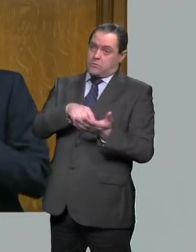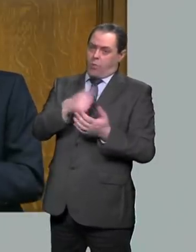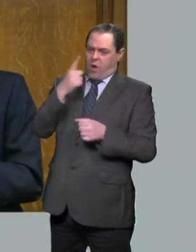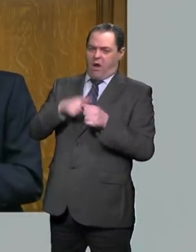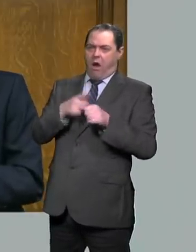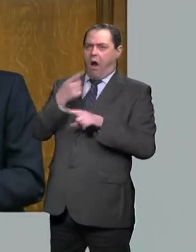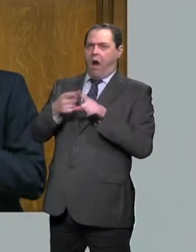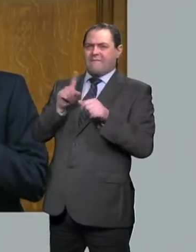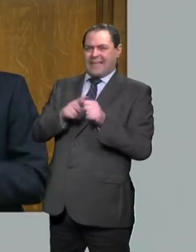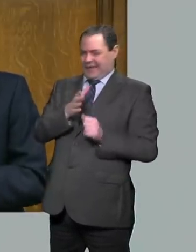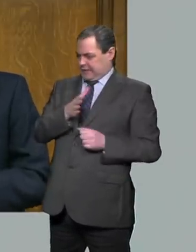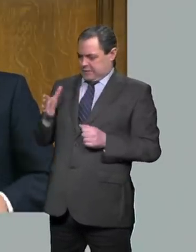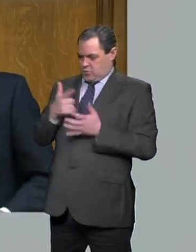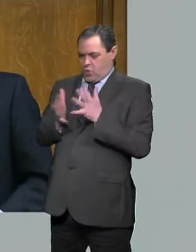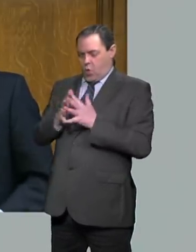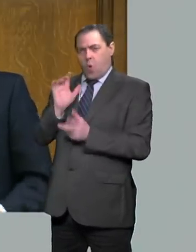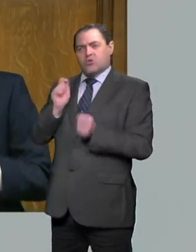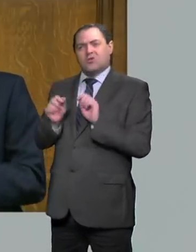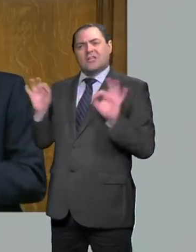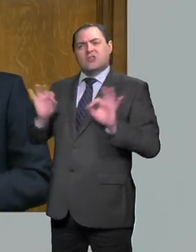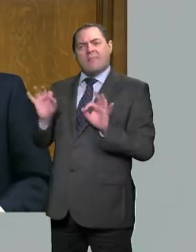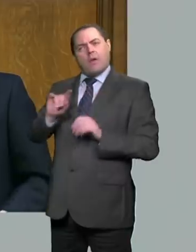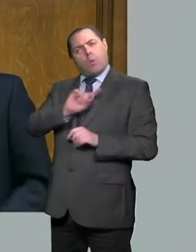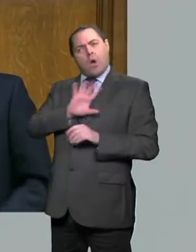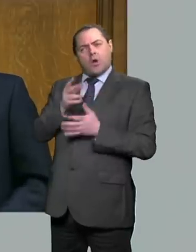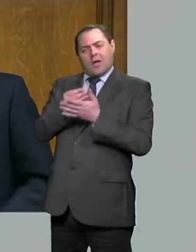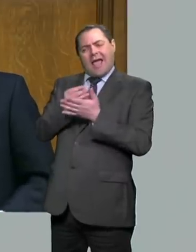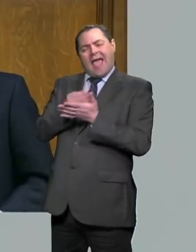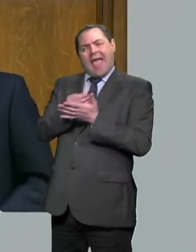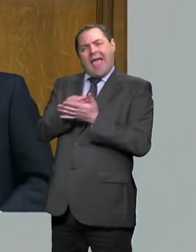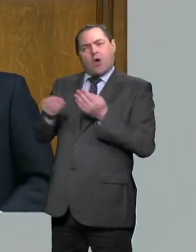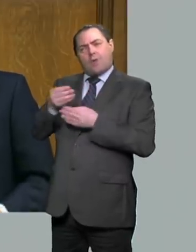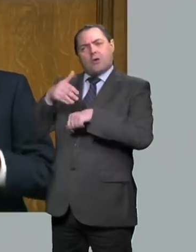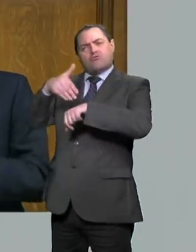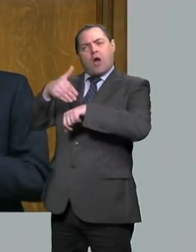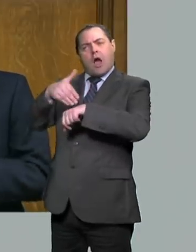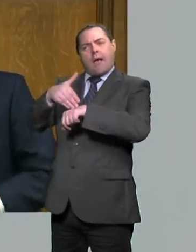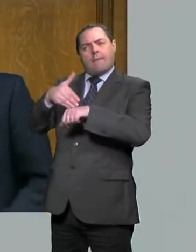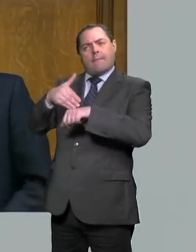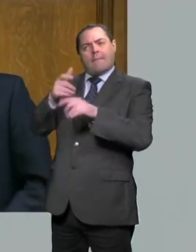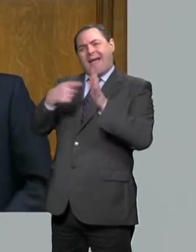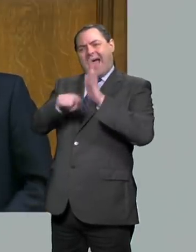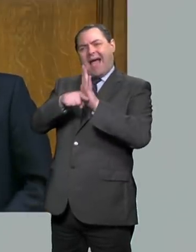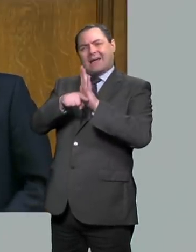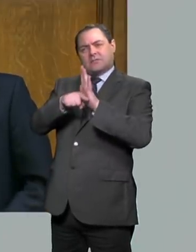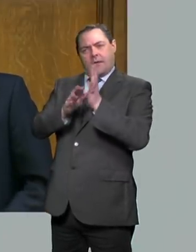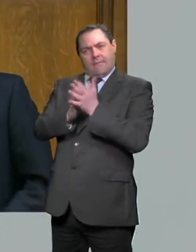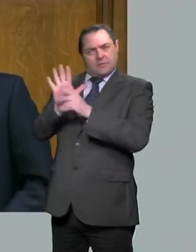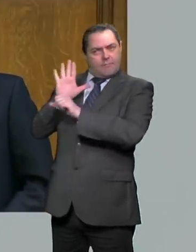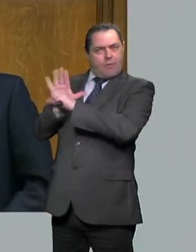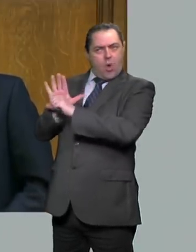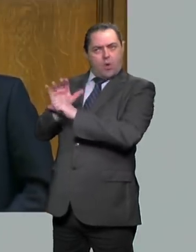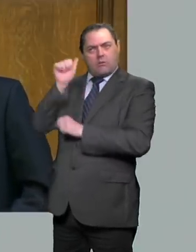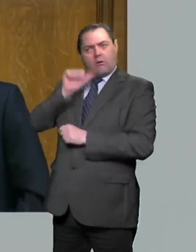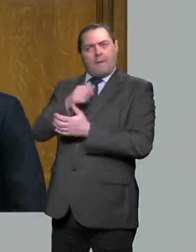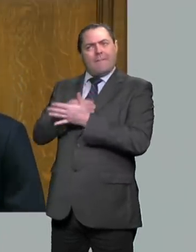to legislate for an economic crime act to stop the flow of dirty money for Russia. Why hasn't he prioritised this issue of